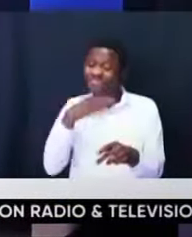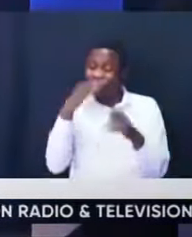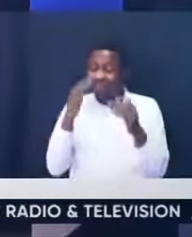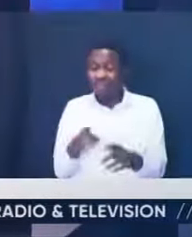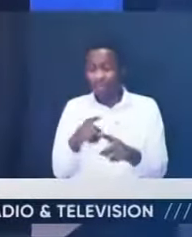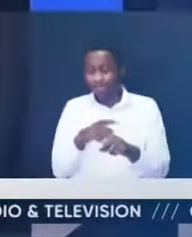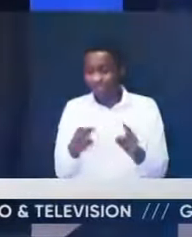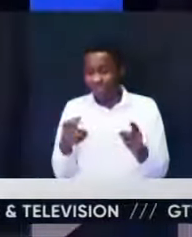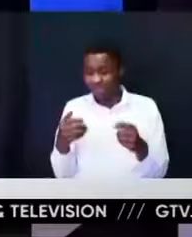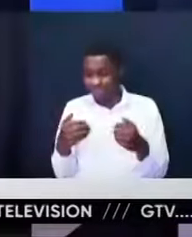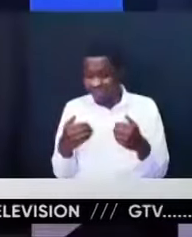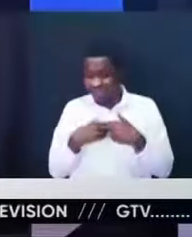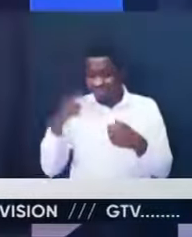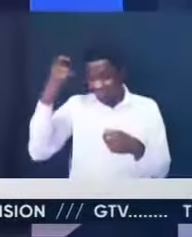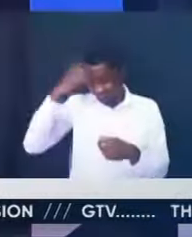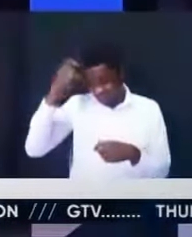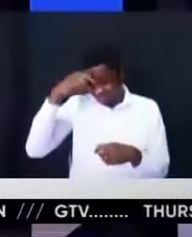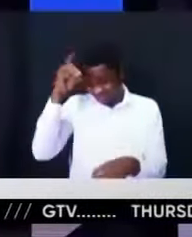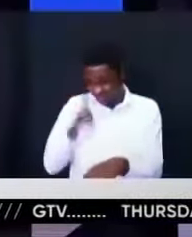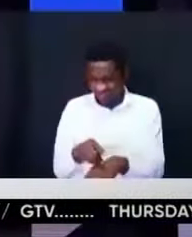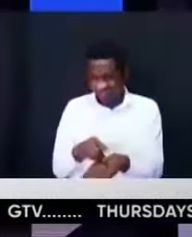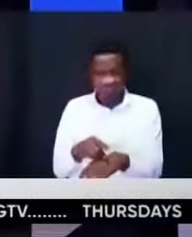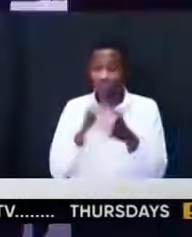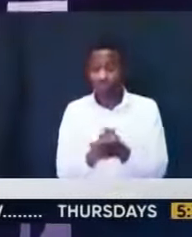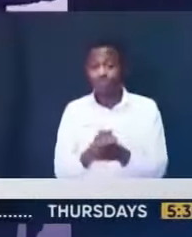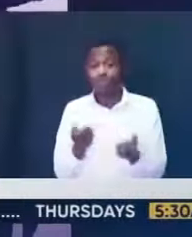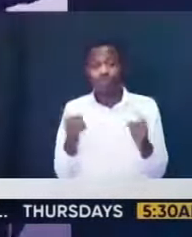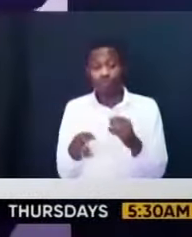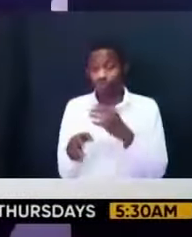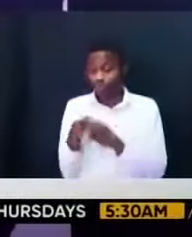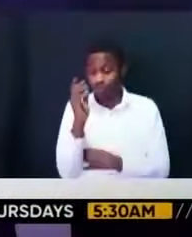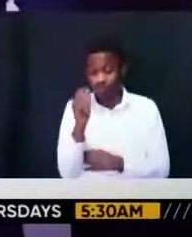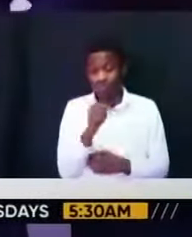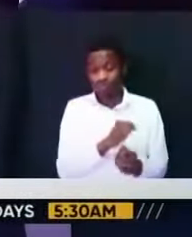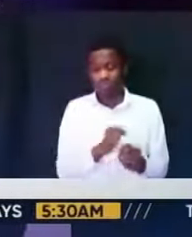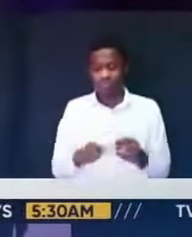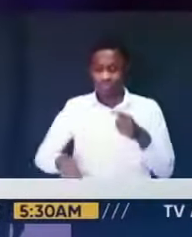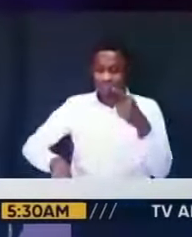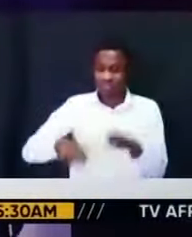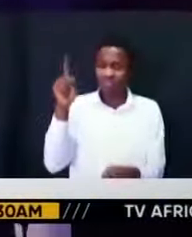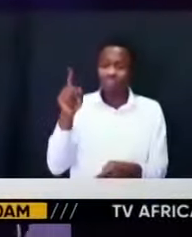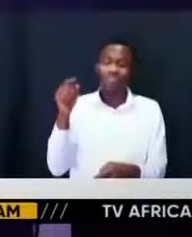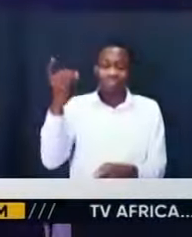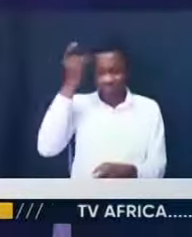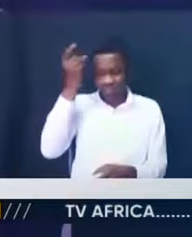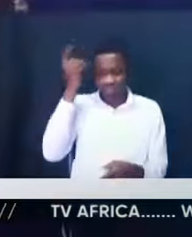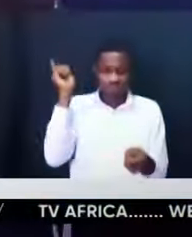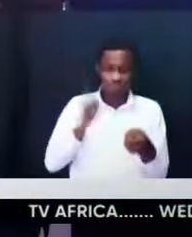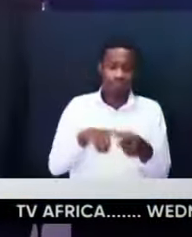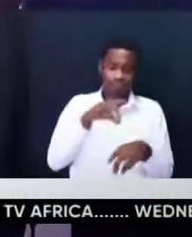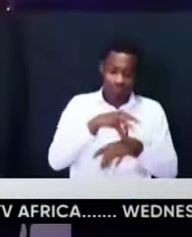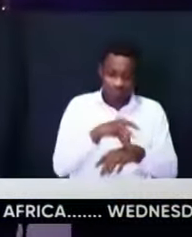wise you see when God was casting the devil onto the planet scripture never